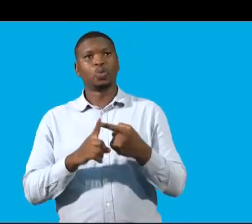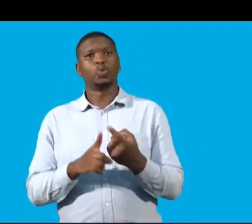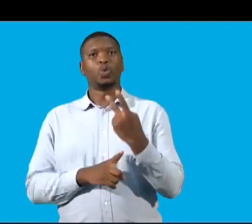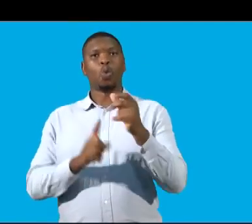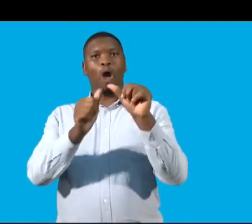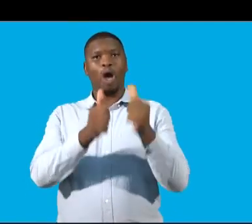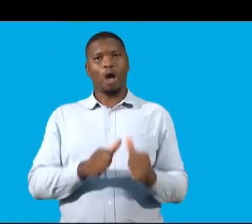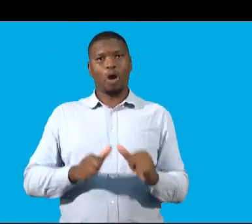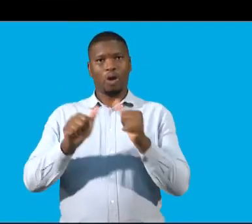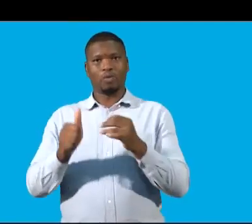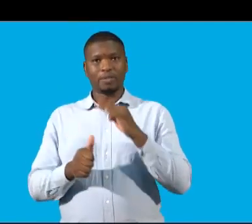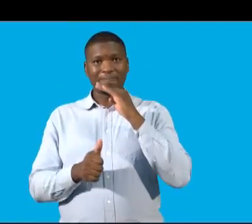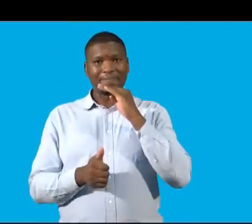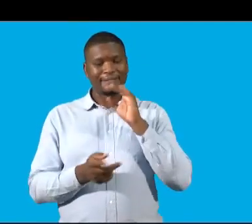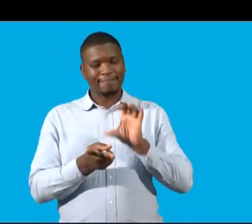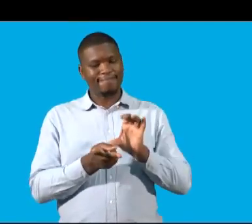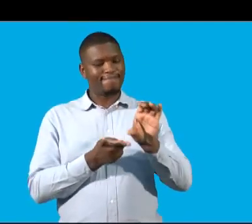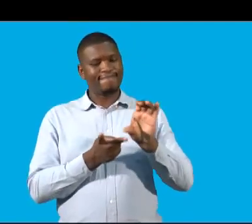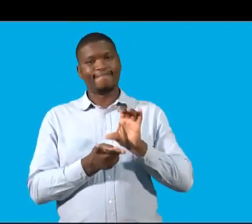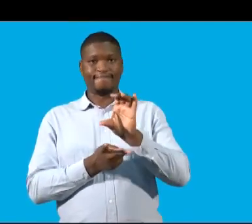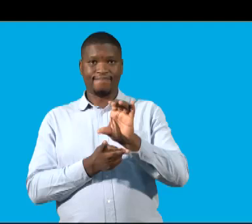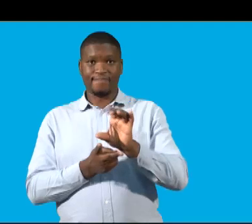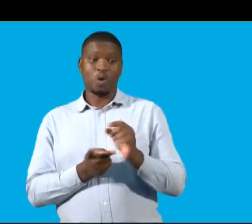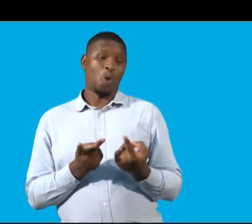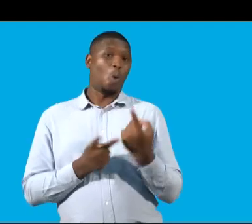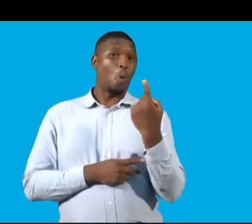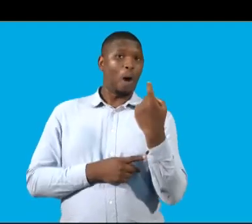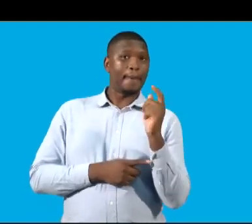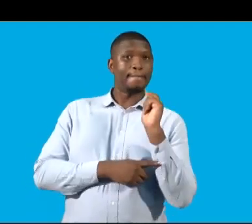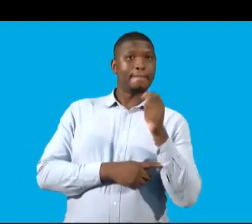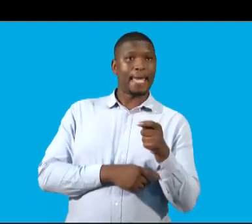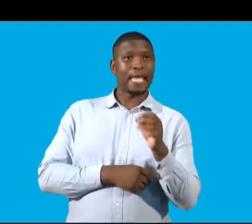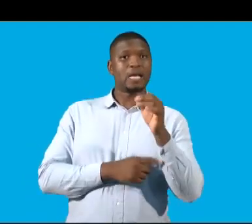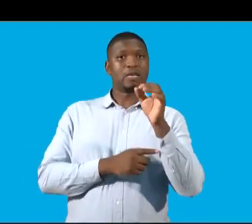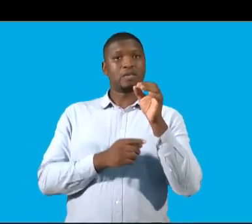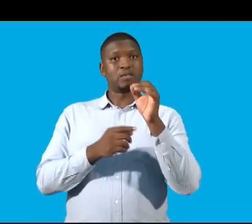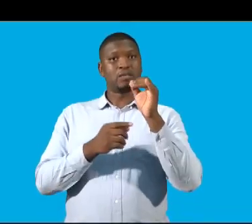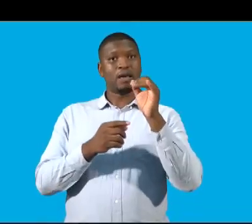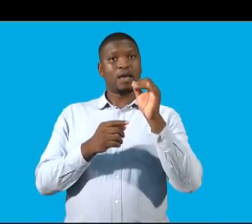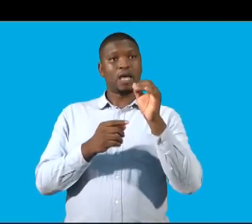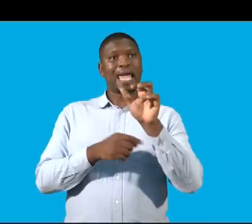in two separate accounts. So one account pays an interest rate of